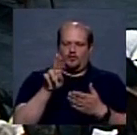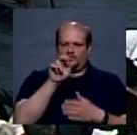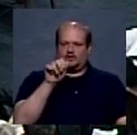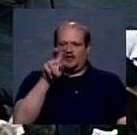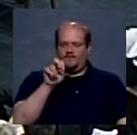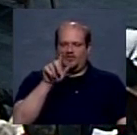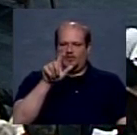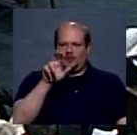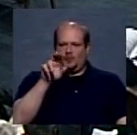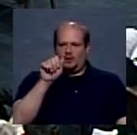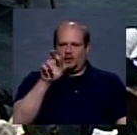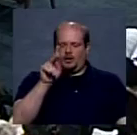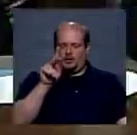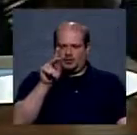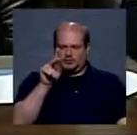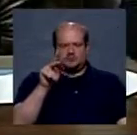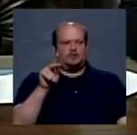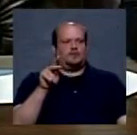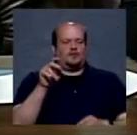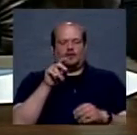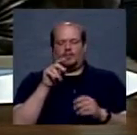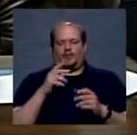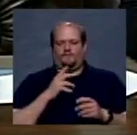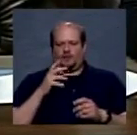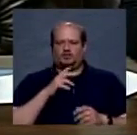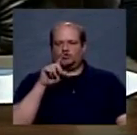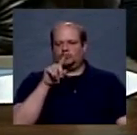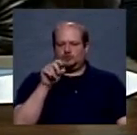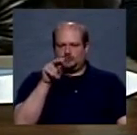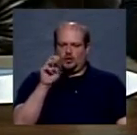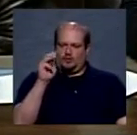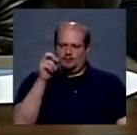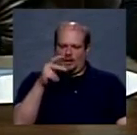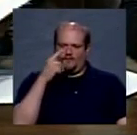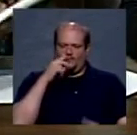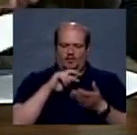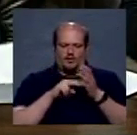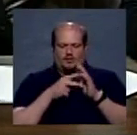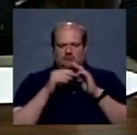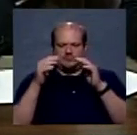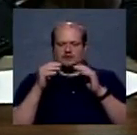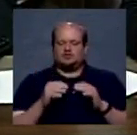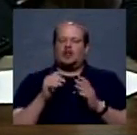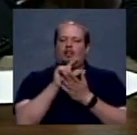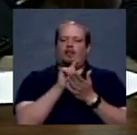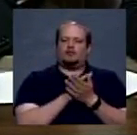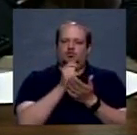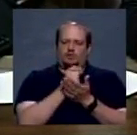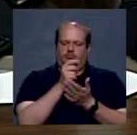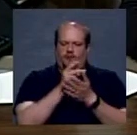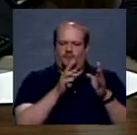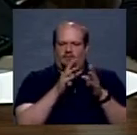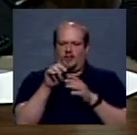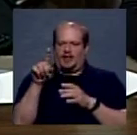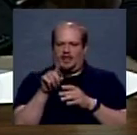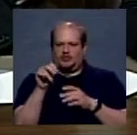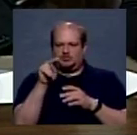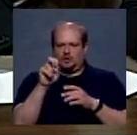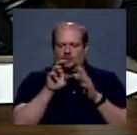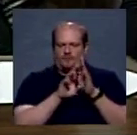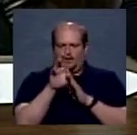Rock, Arkansas, amending the official zoning map of the city of Little Rock, Arkansas, and for the purposes, an ordinance to approve a plan zoning development, establish a